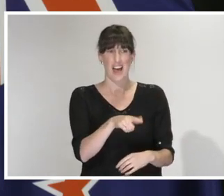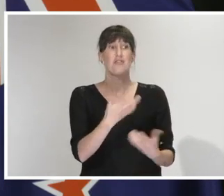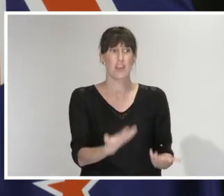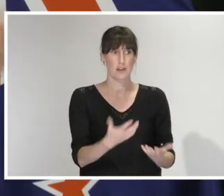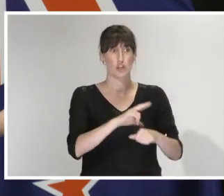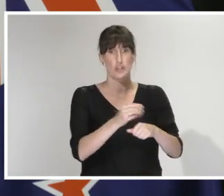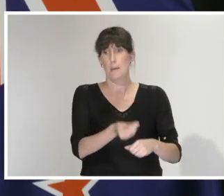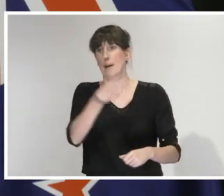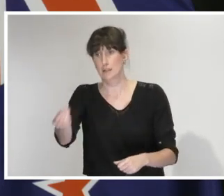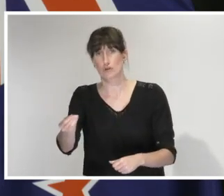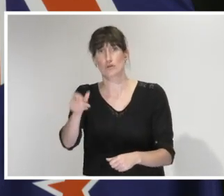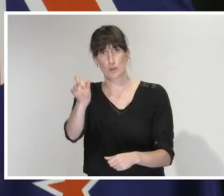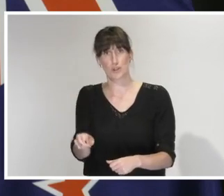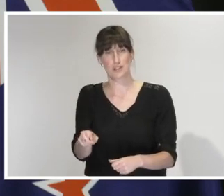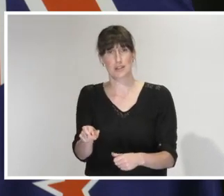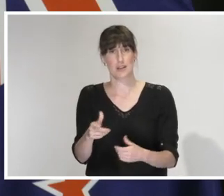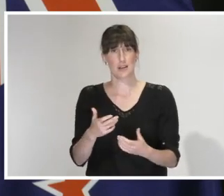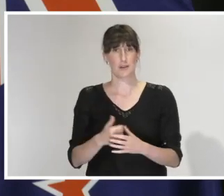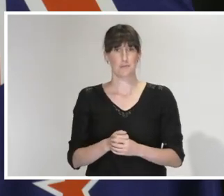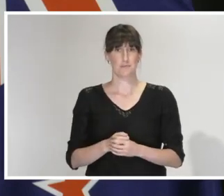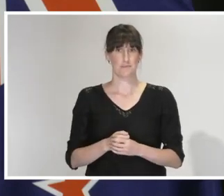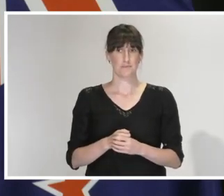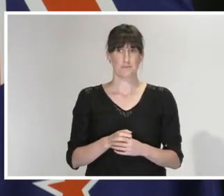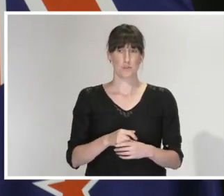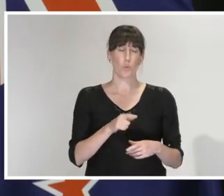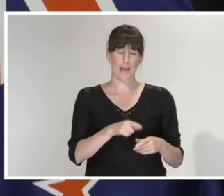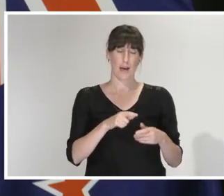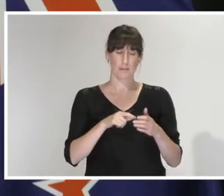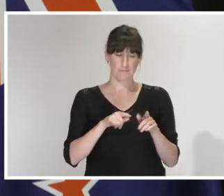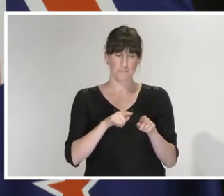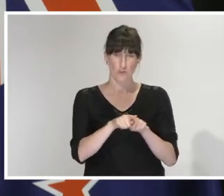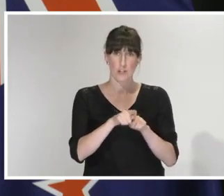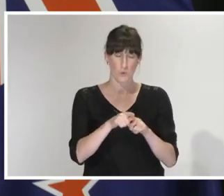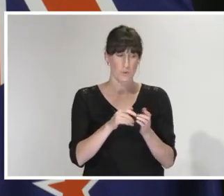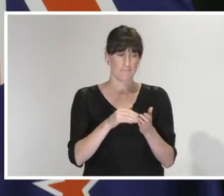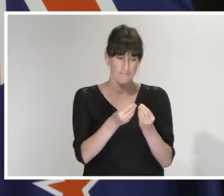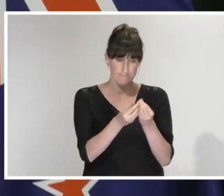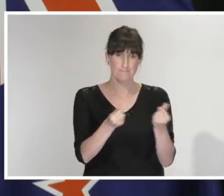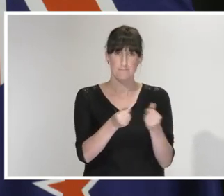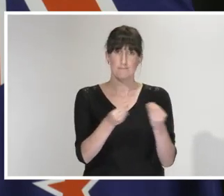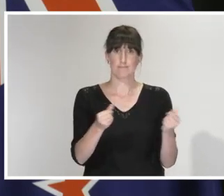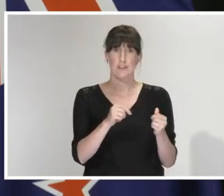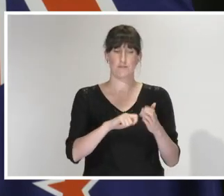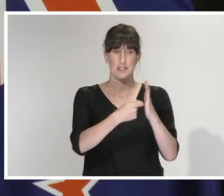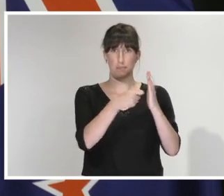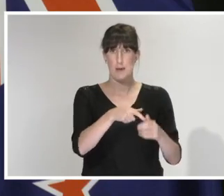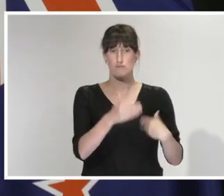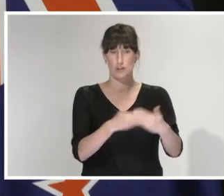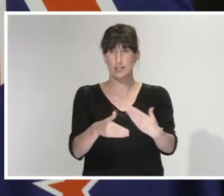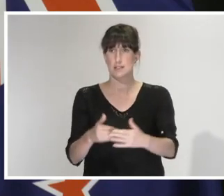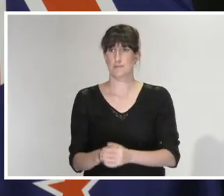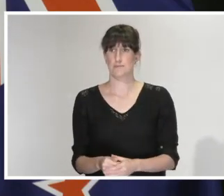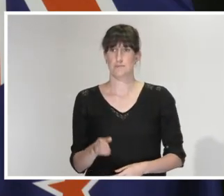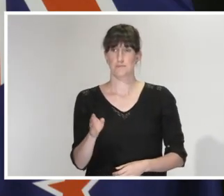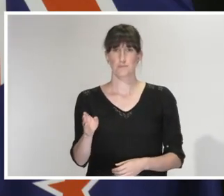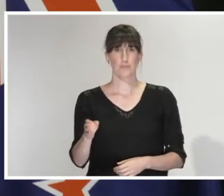reaches people, even if the processing has already been done. Would you consider I'll come here and then back to Tova. Yeah. When can businesses expect to